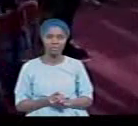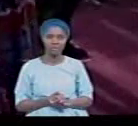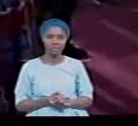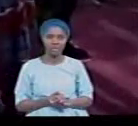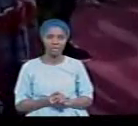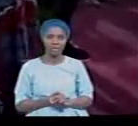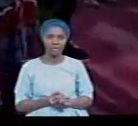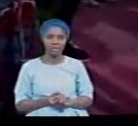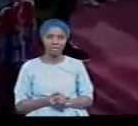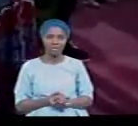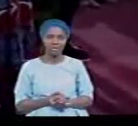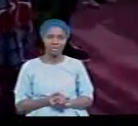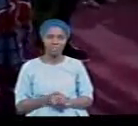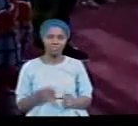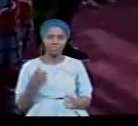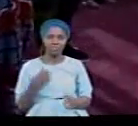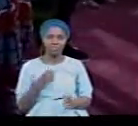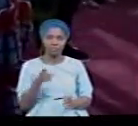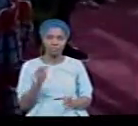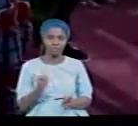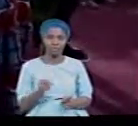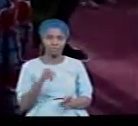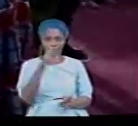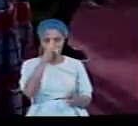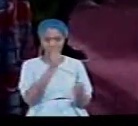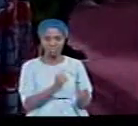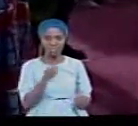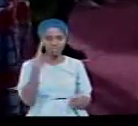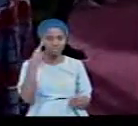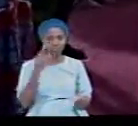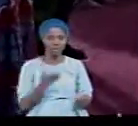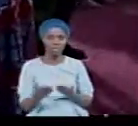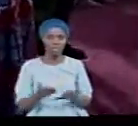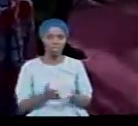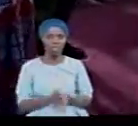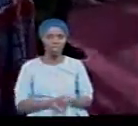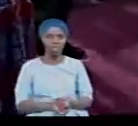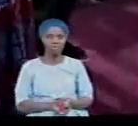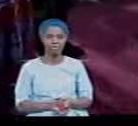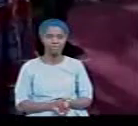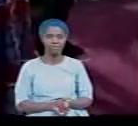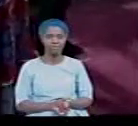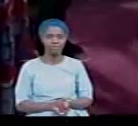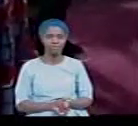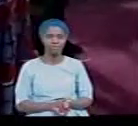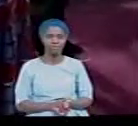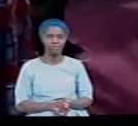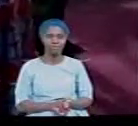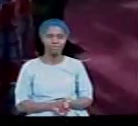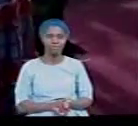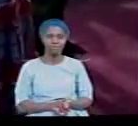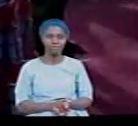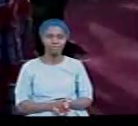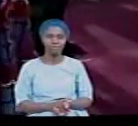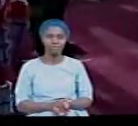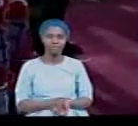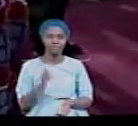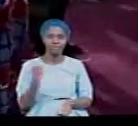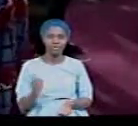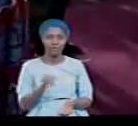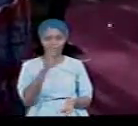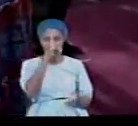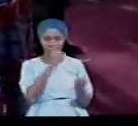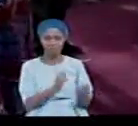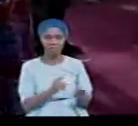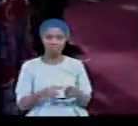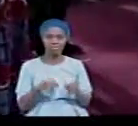We need faith for service. We need faith to continue unto the end.